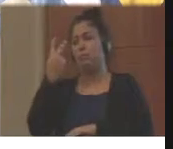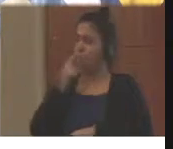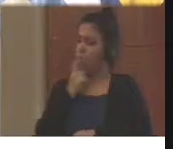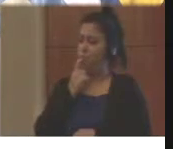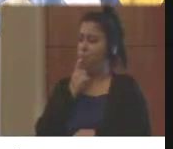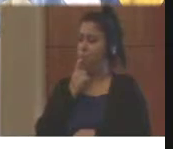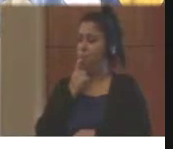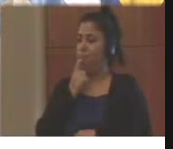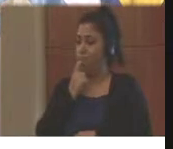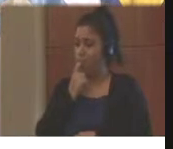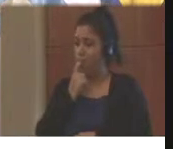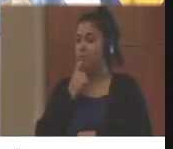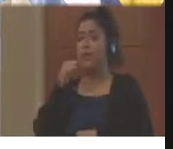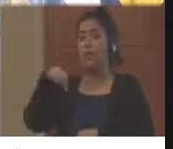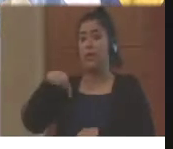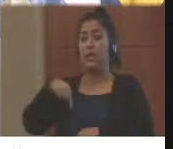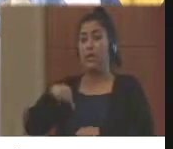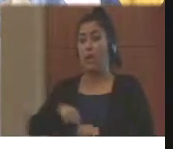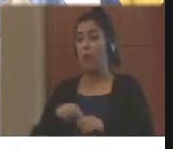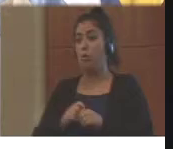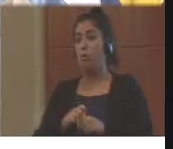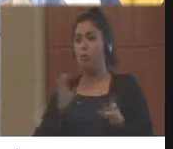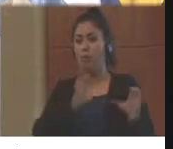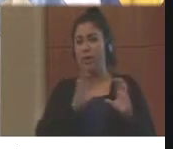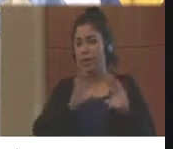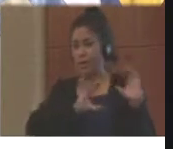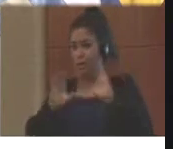days in this conference.